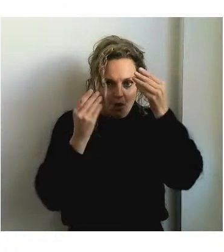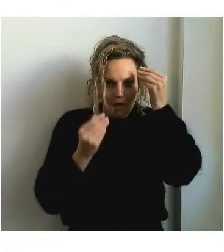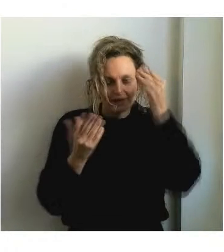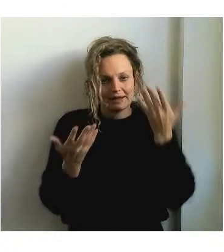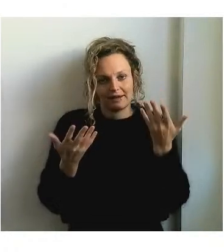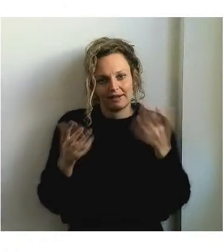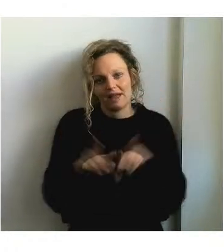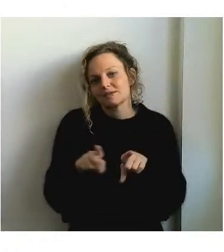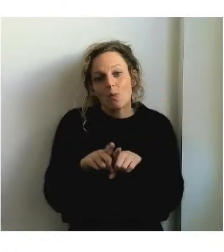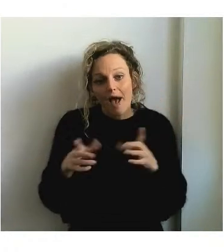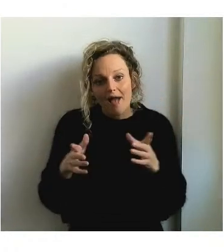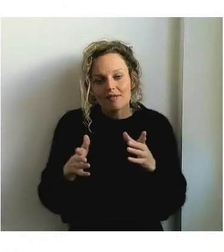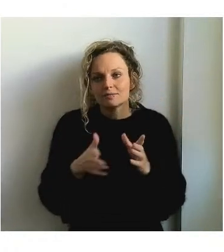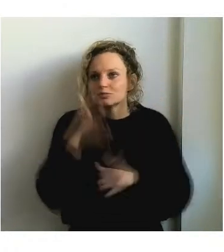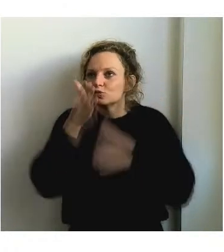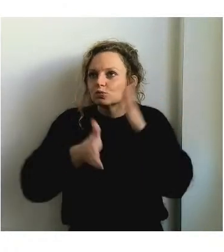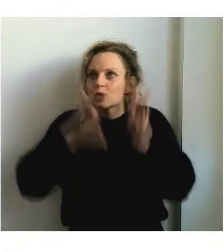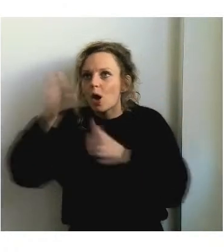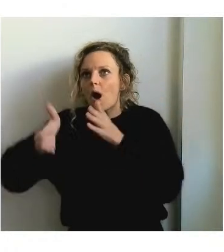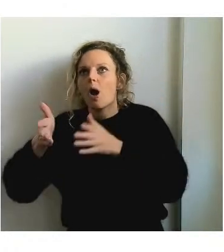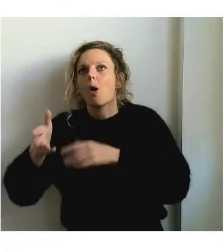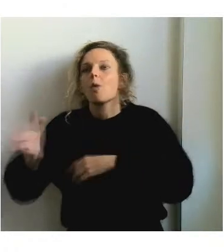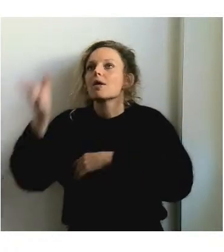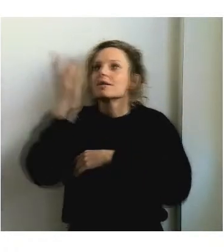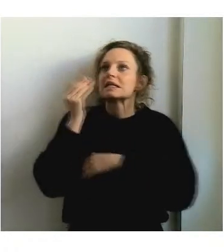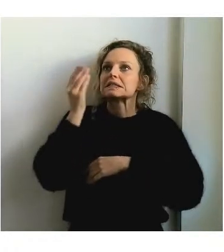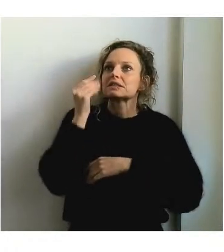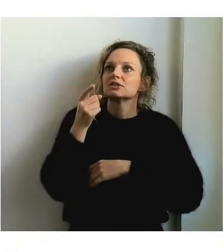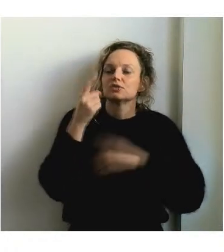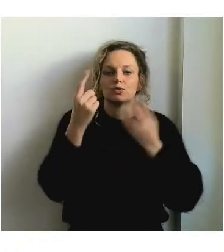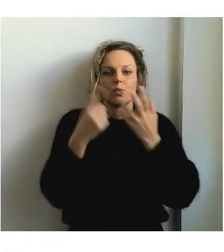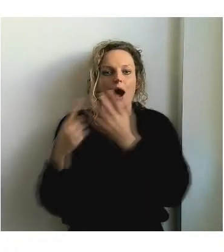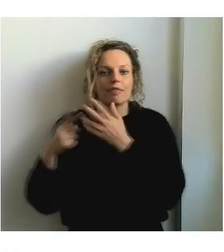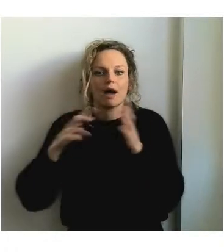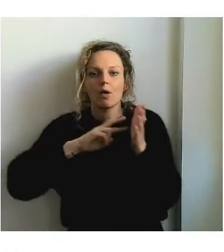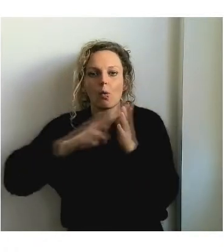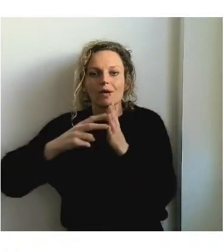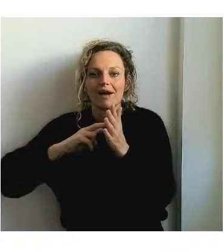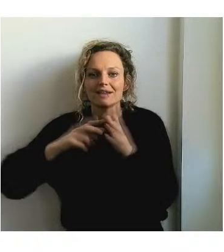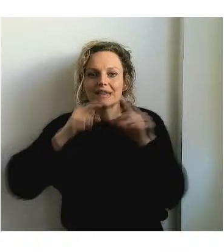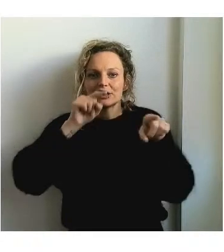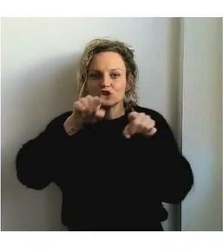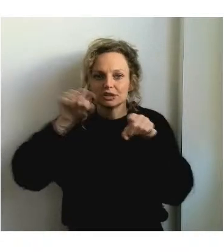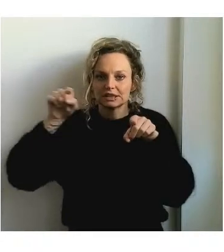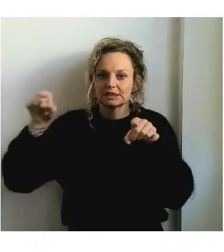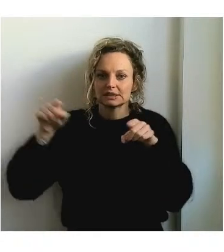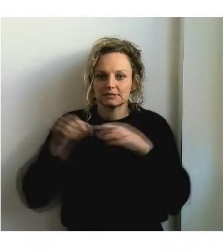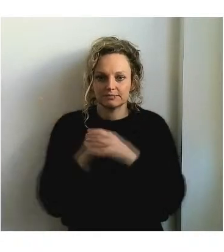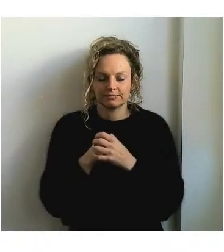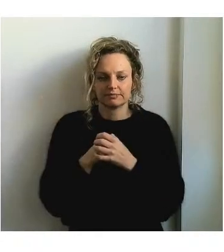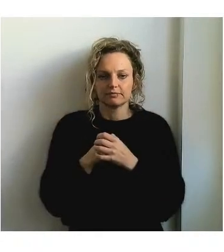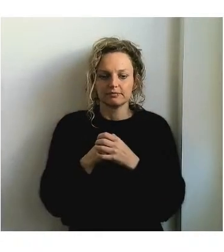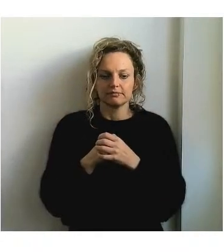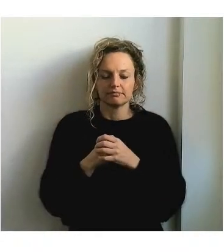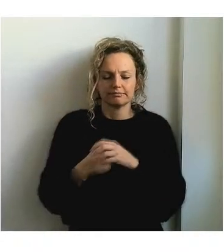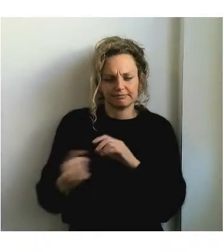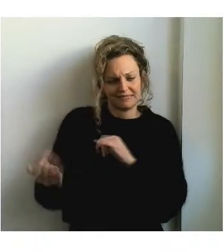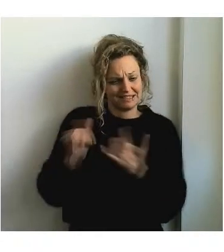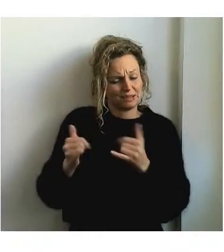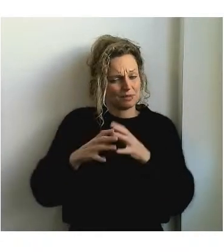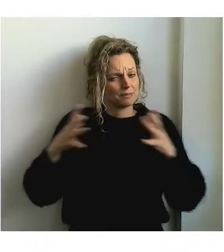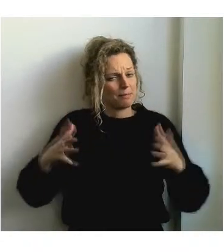out and listen to other organisations. And I think one of sometimes biggest barriers can be is just